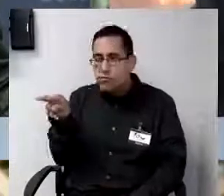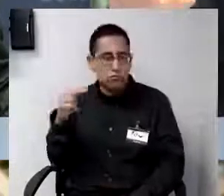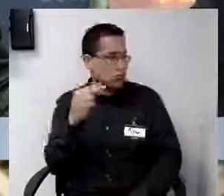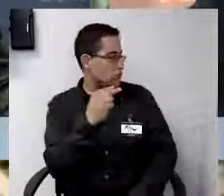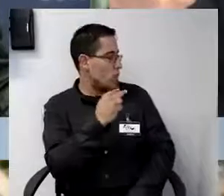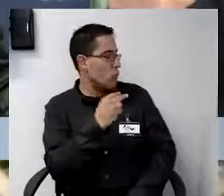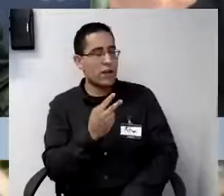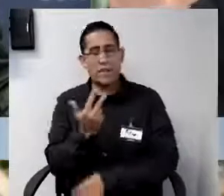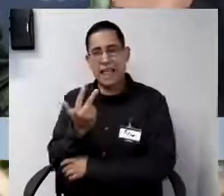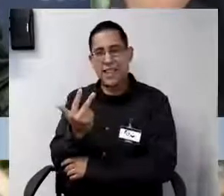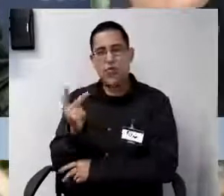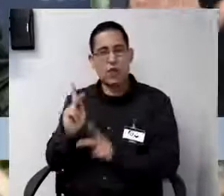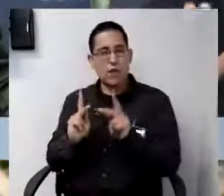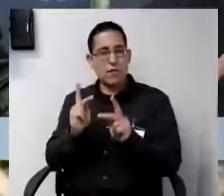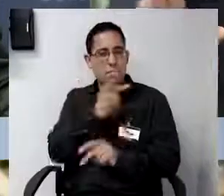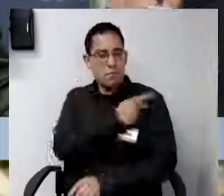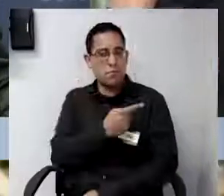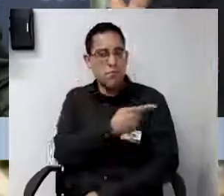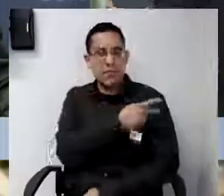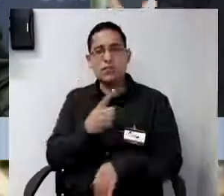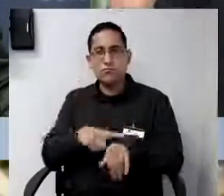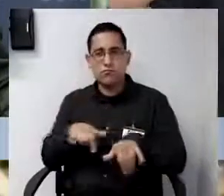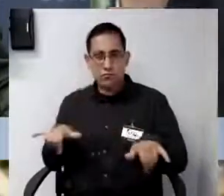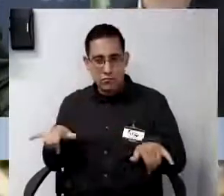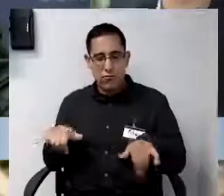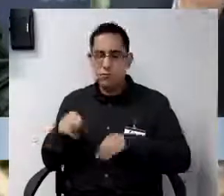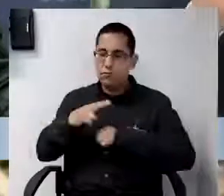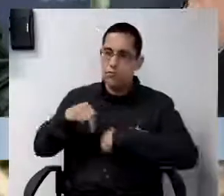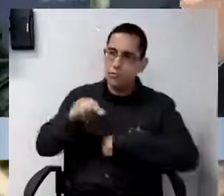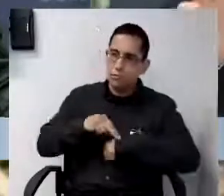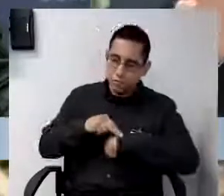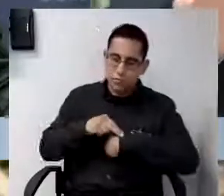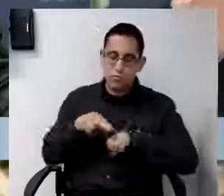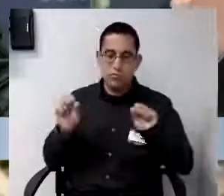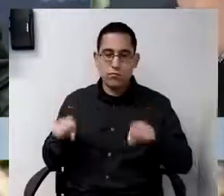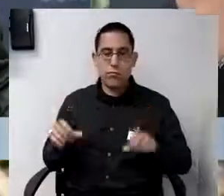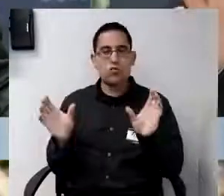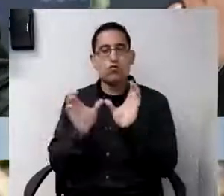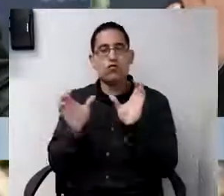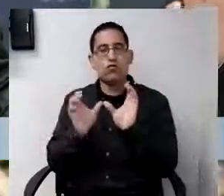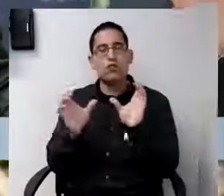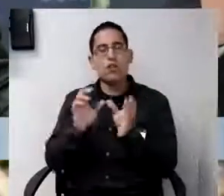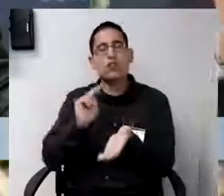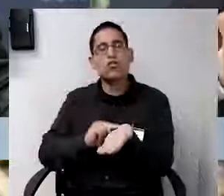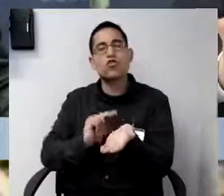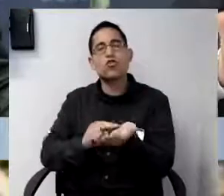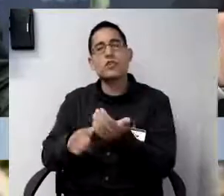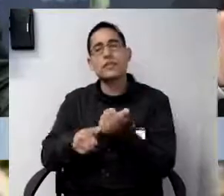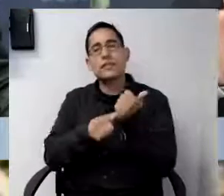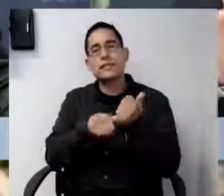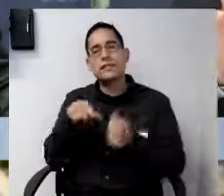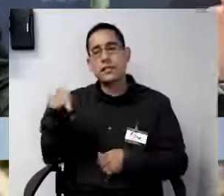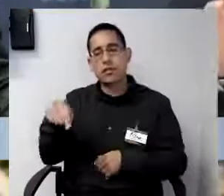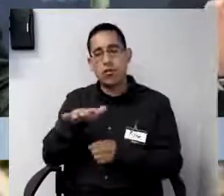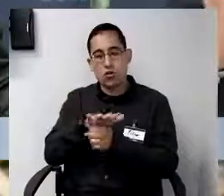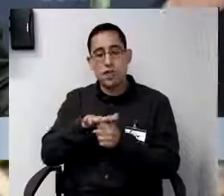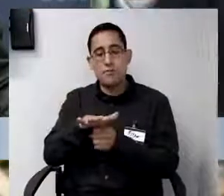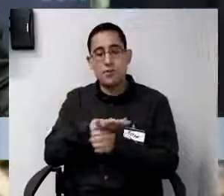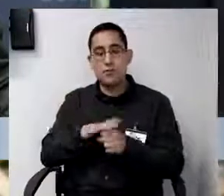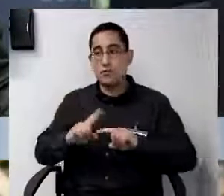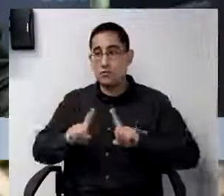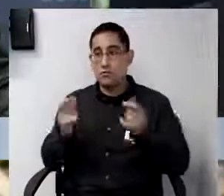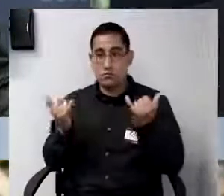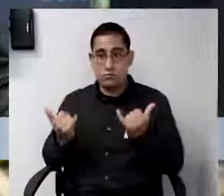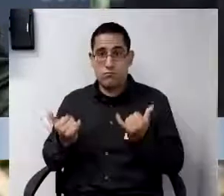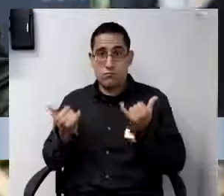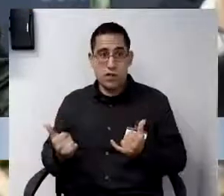patient doesn't get out of bed. We would normally be putting a certified nursing assistant in that position, but now we